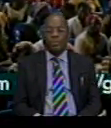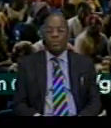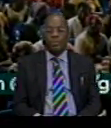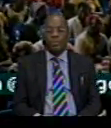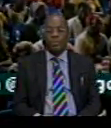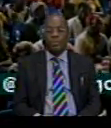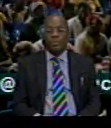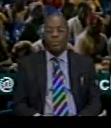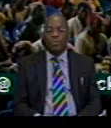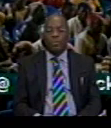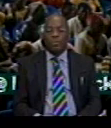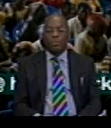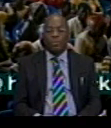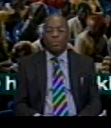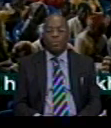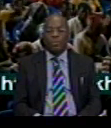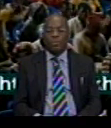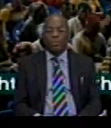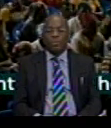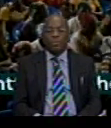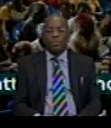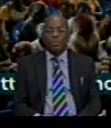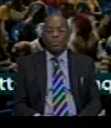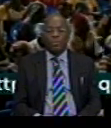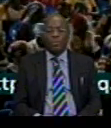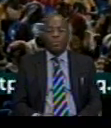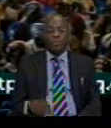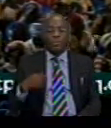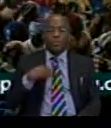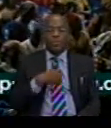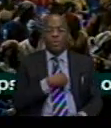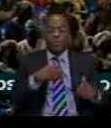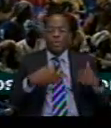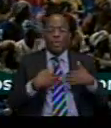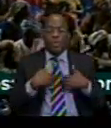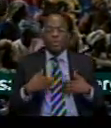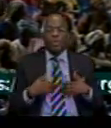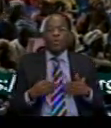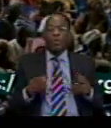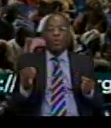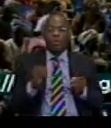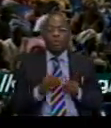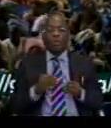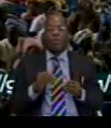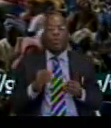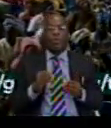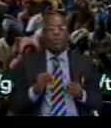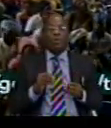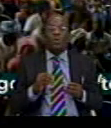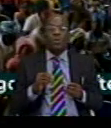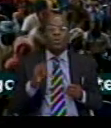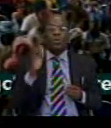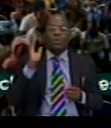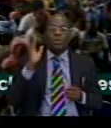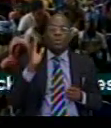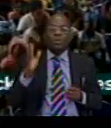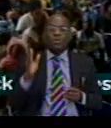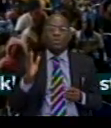Okay, and for now, we have more testimonies coming from online, but for now, we return to the moderating overseer.